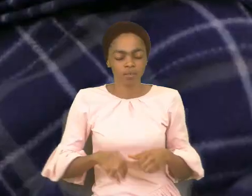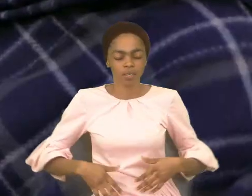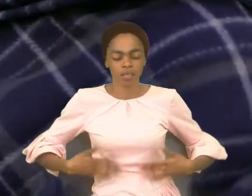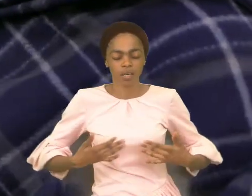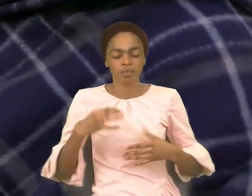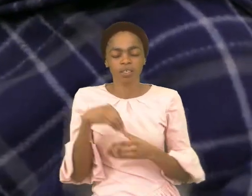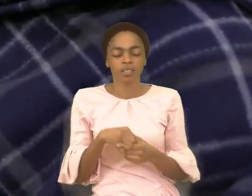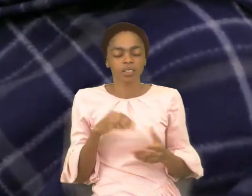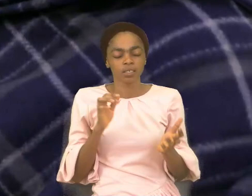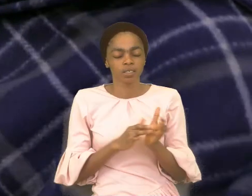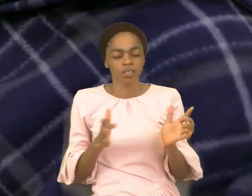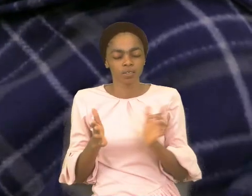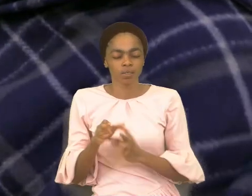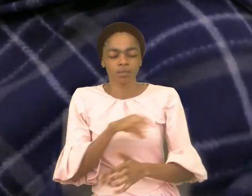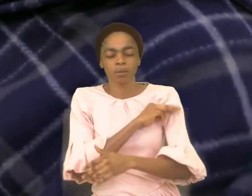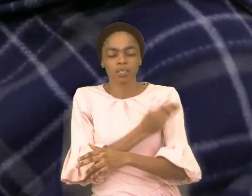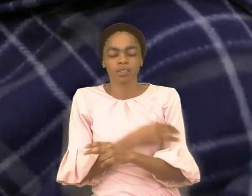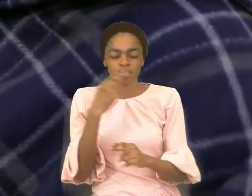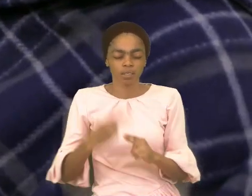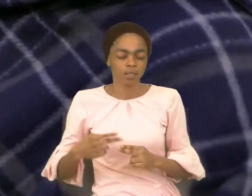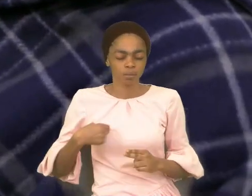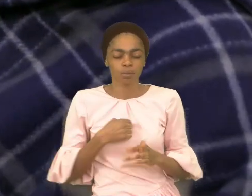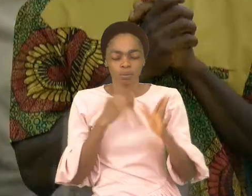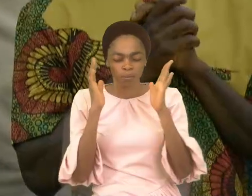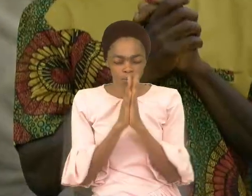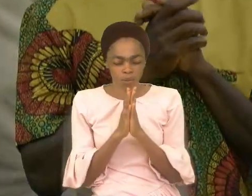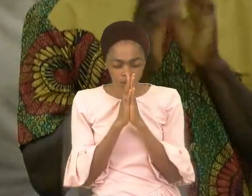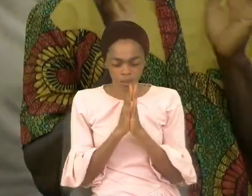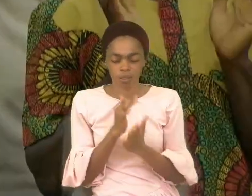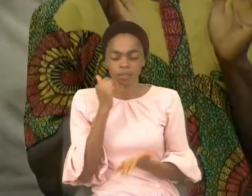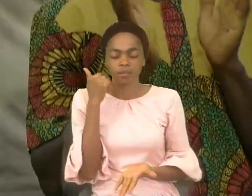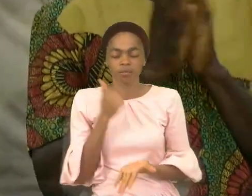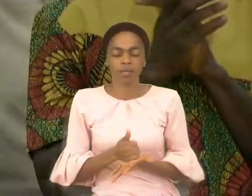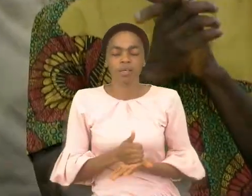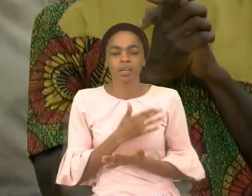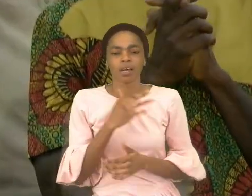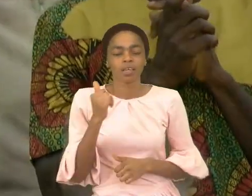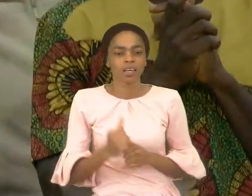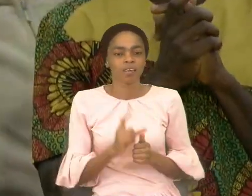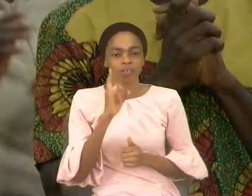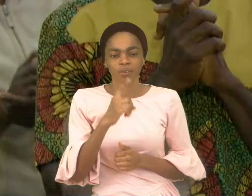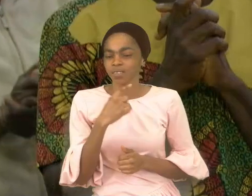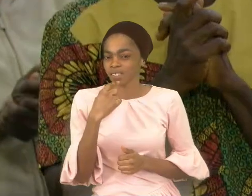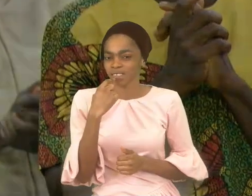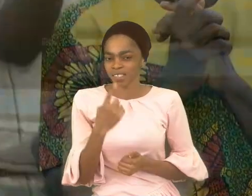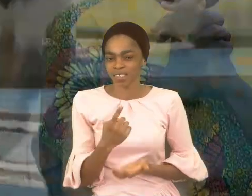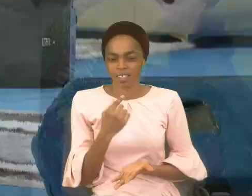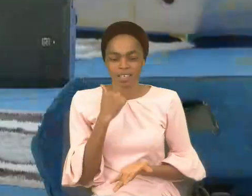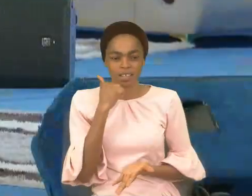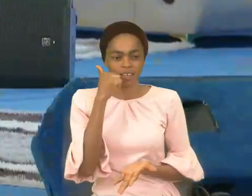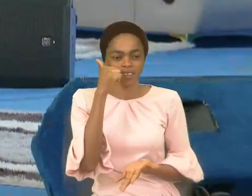pray. Amen. And everybody said, amen. Amen. God bless you. You can sit